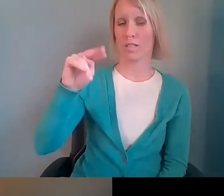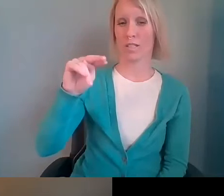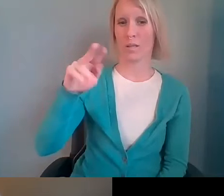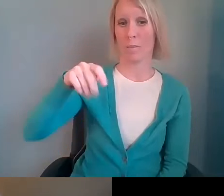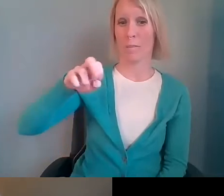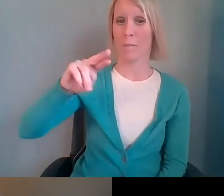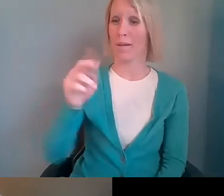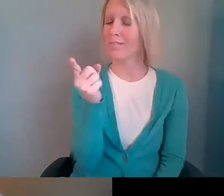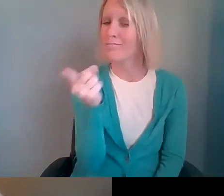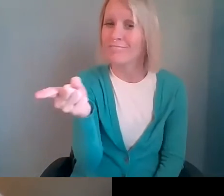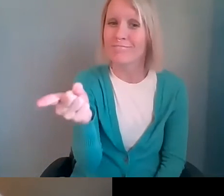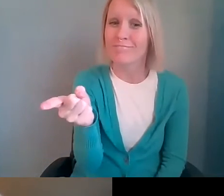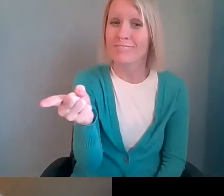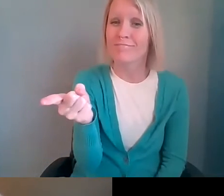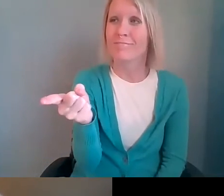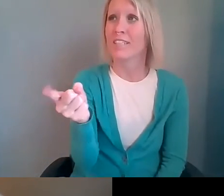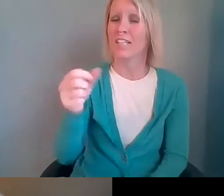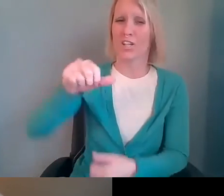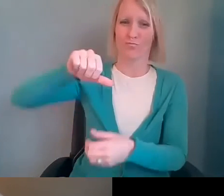mistake, so what?